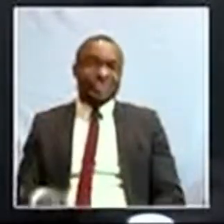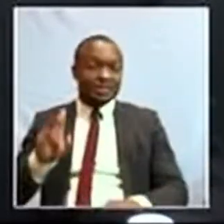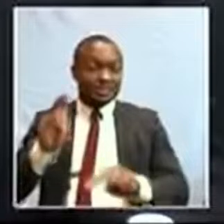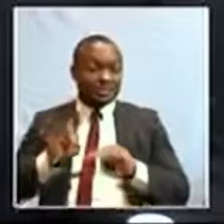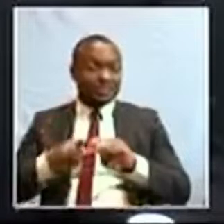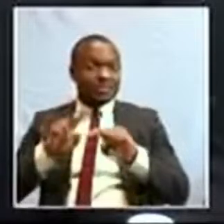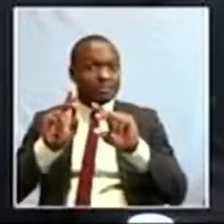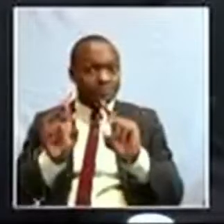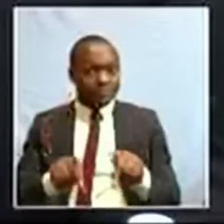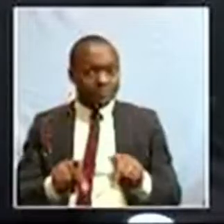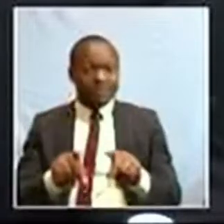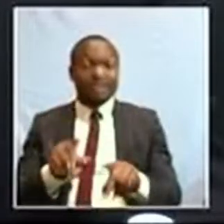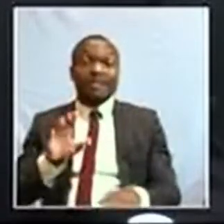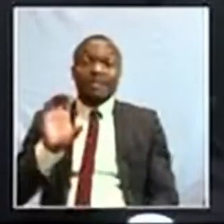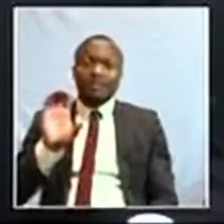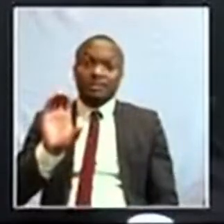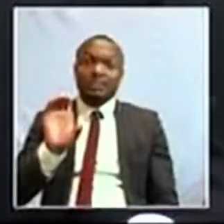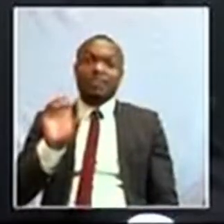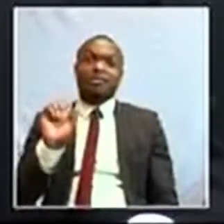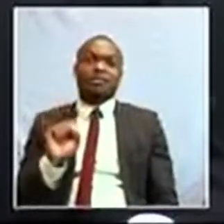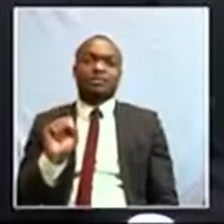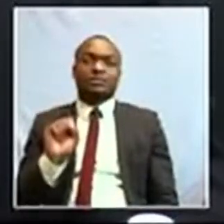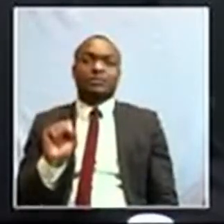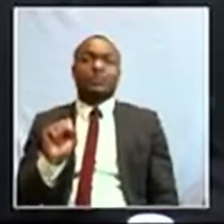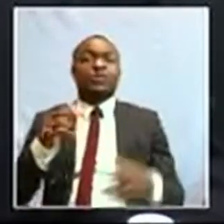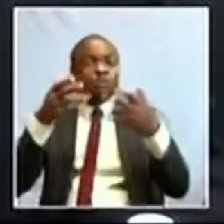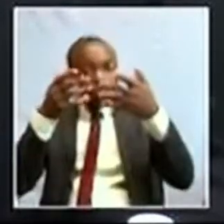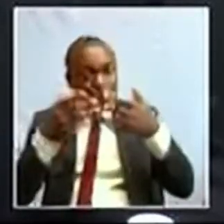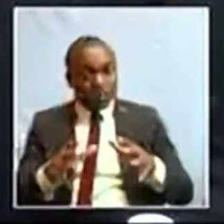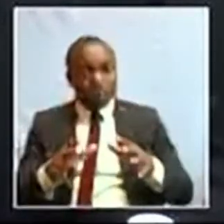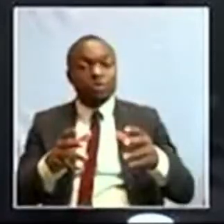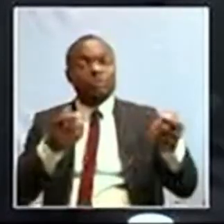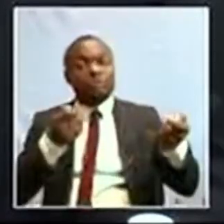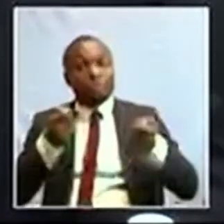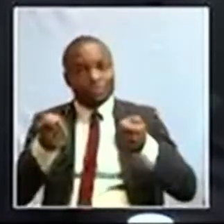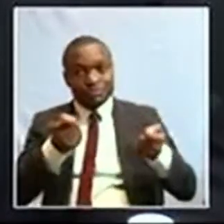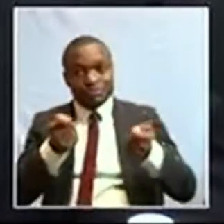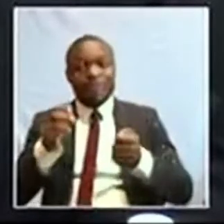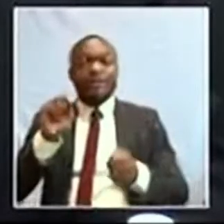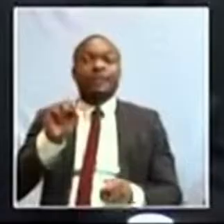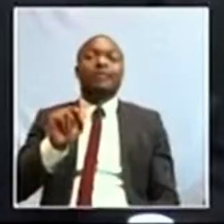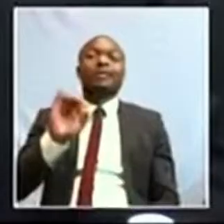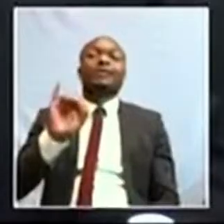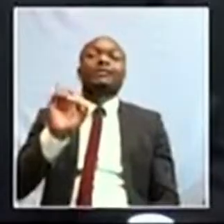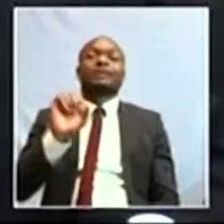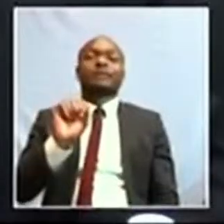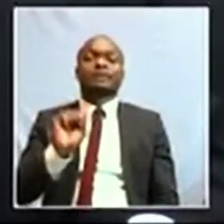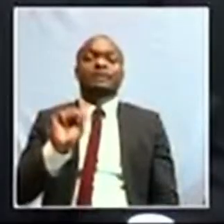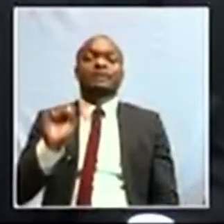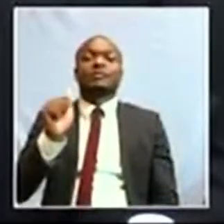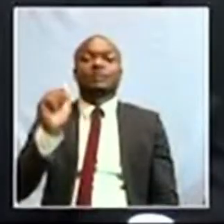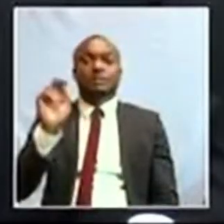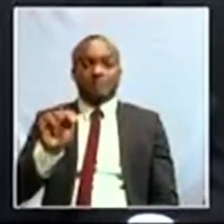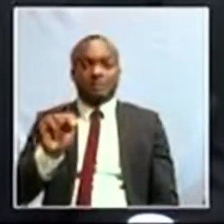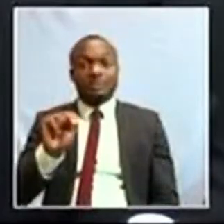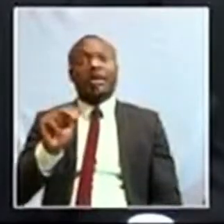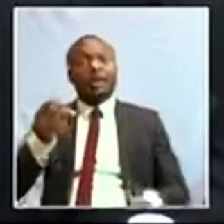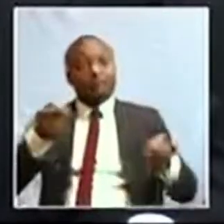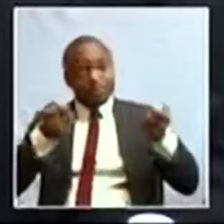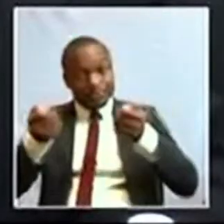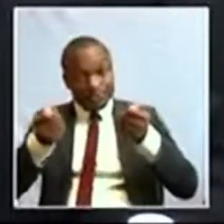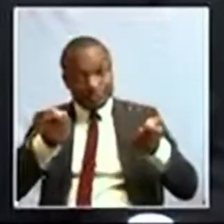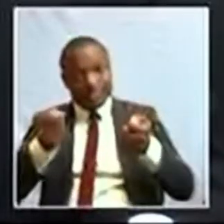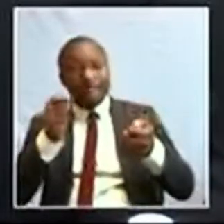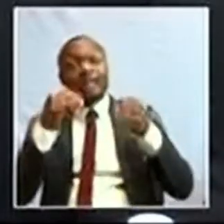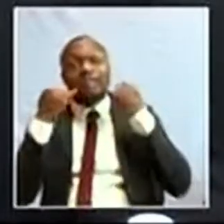Chair, the CSC on the missing motor vehicle, the Nissan vehicle, told us,